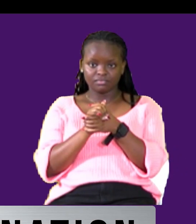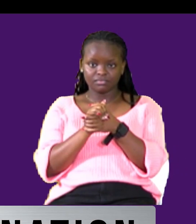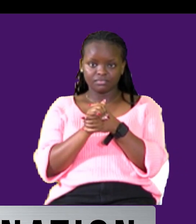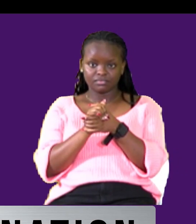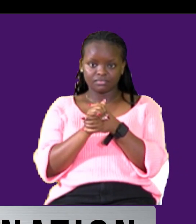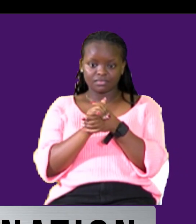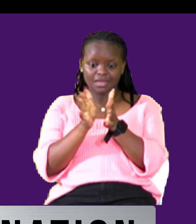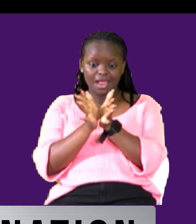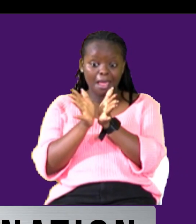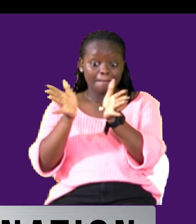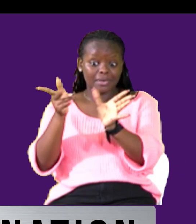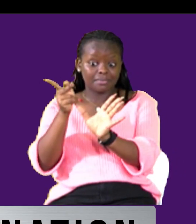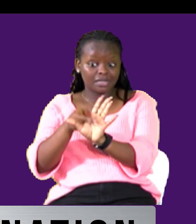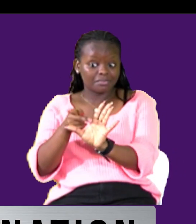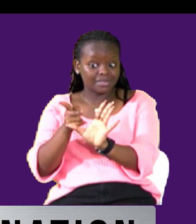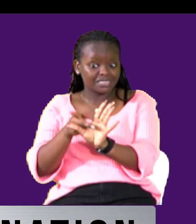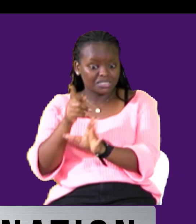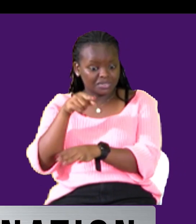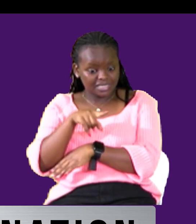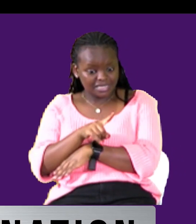public participation itself